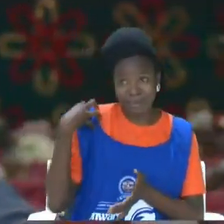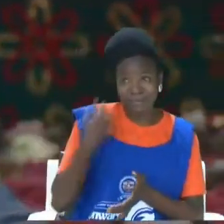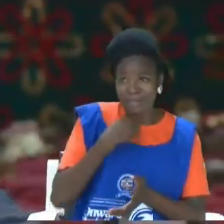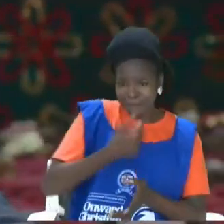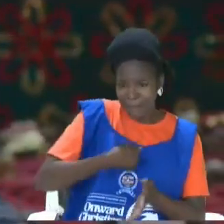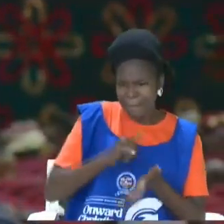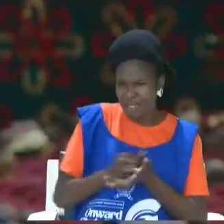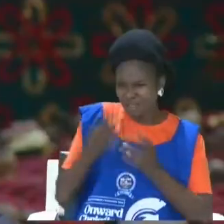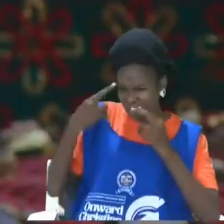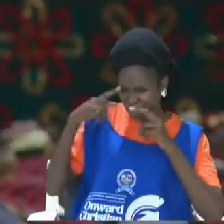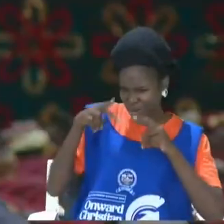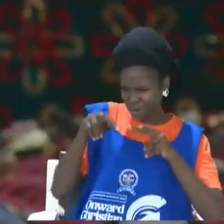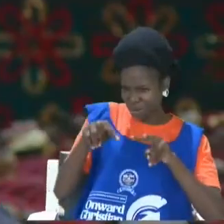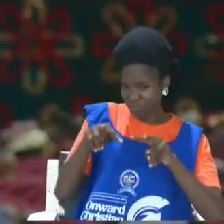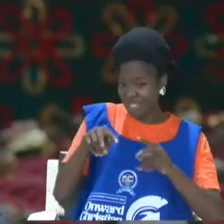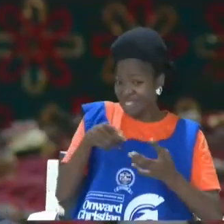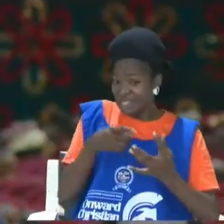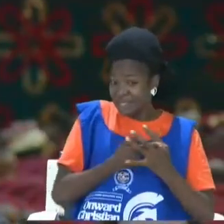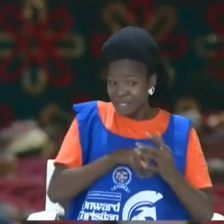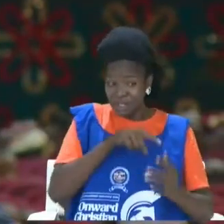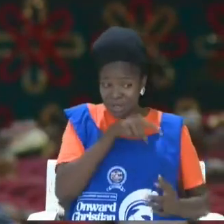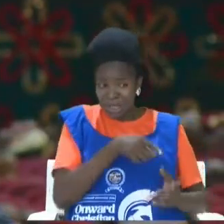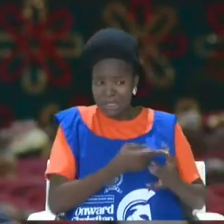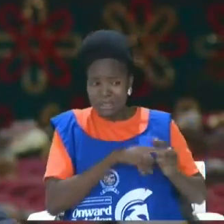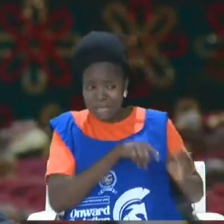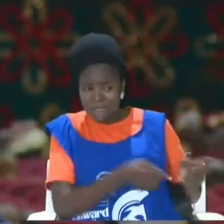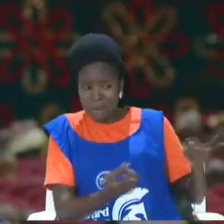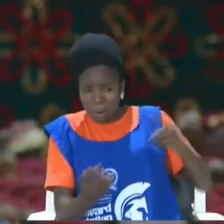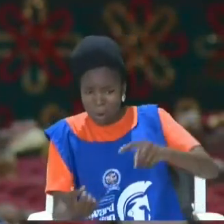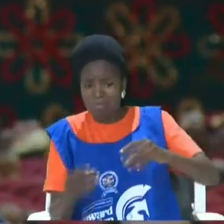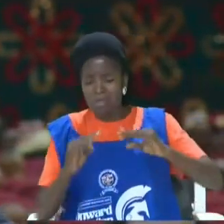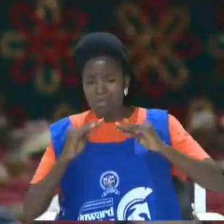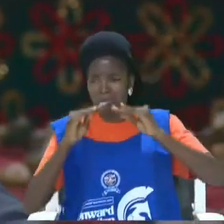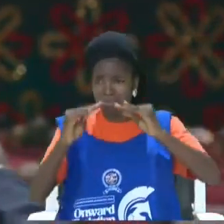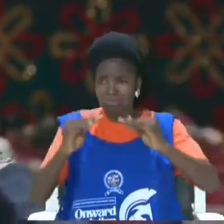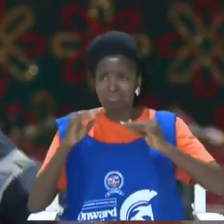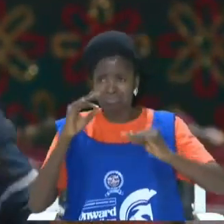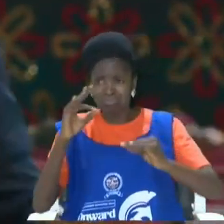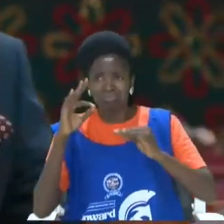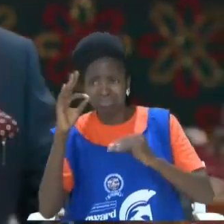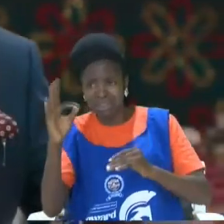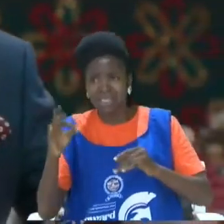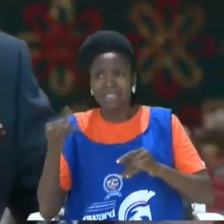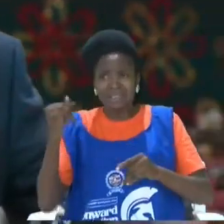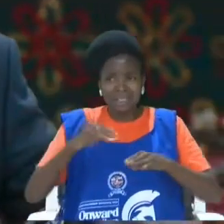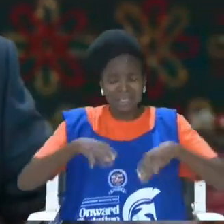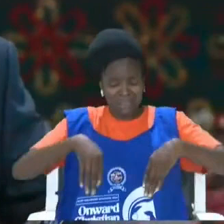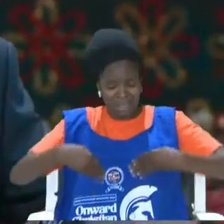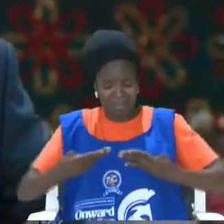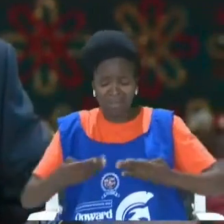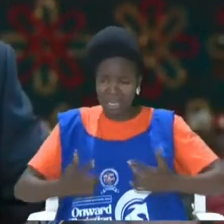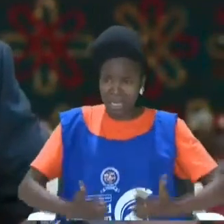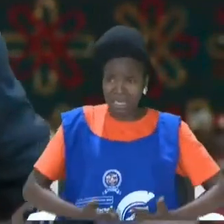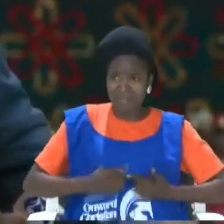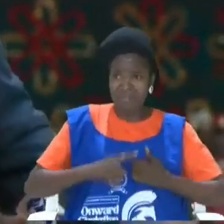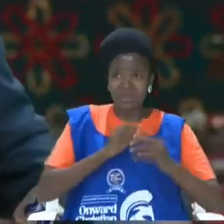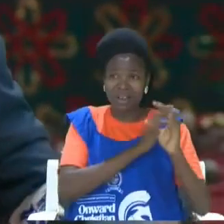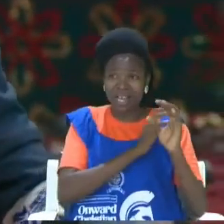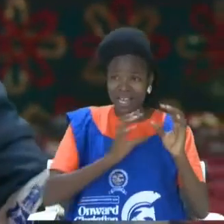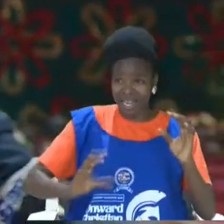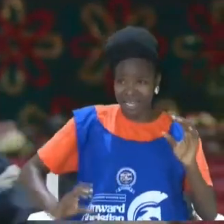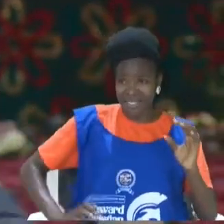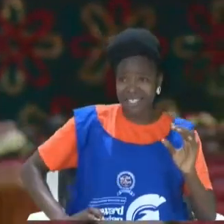look, since you started coming to preach to these guys and they started giving their lives to Christ,